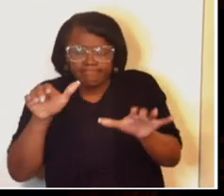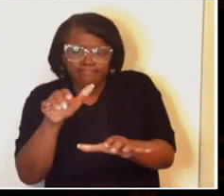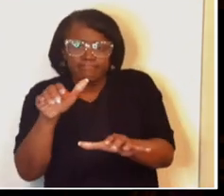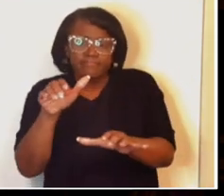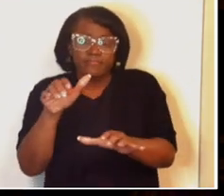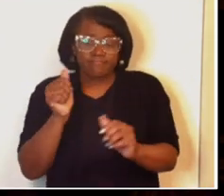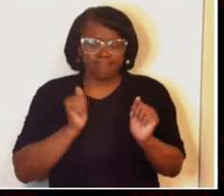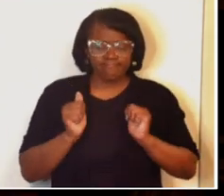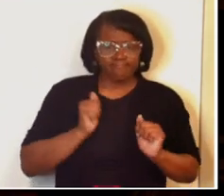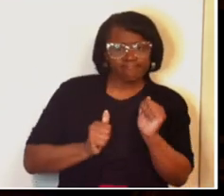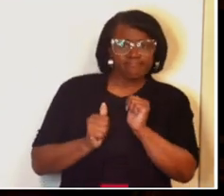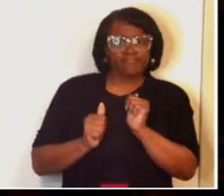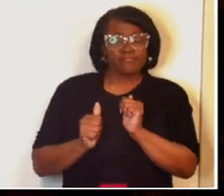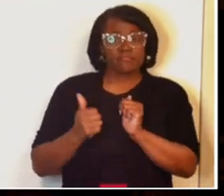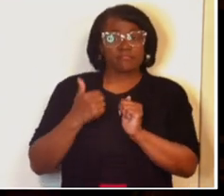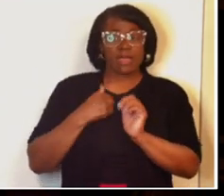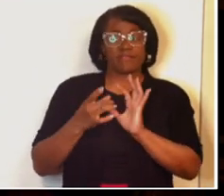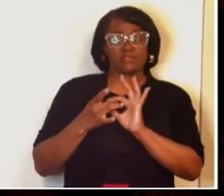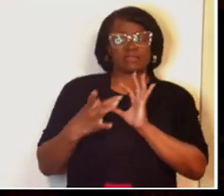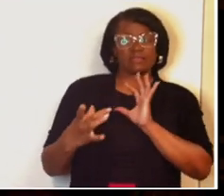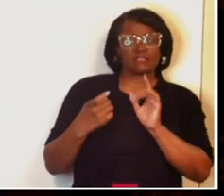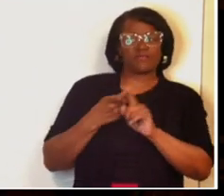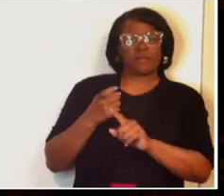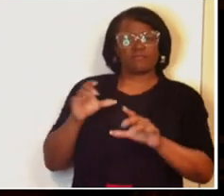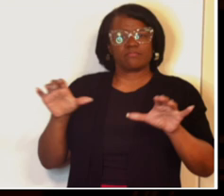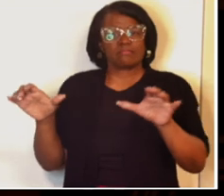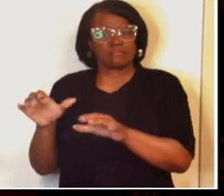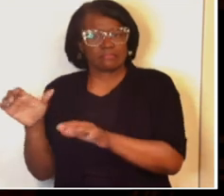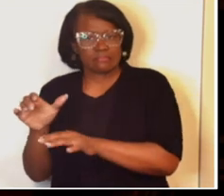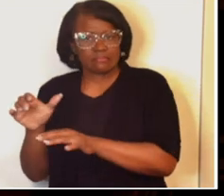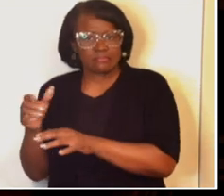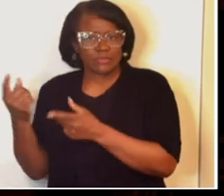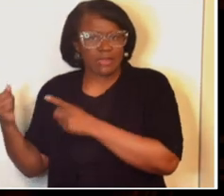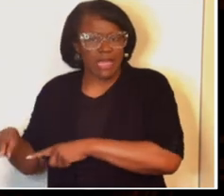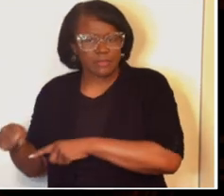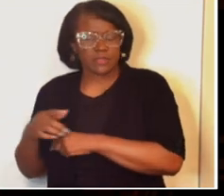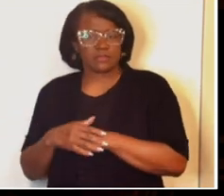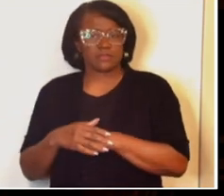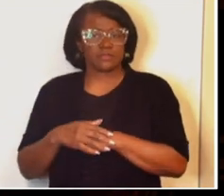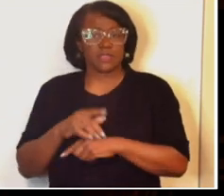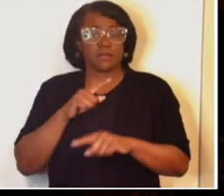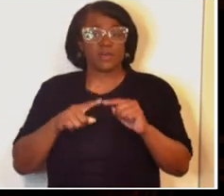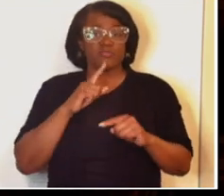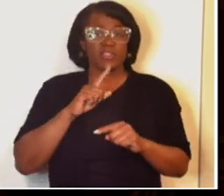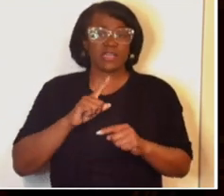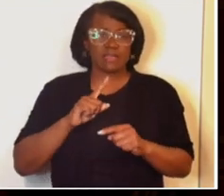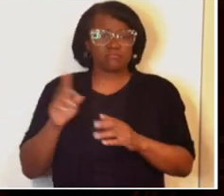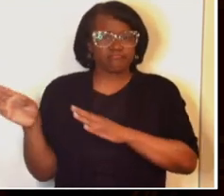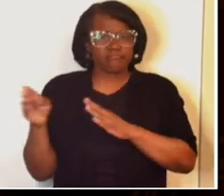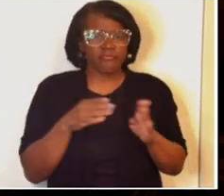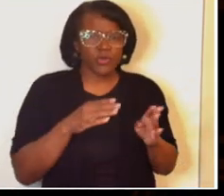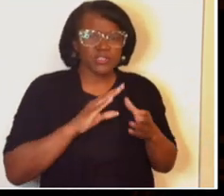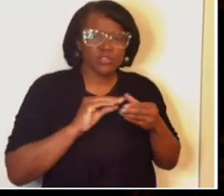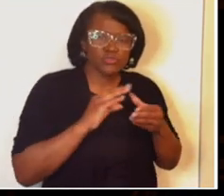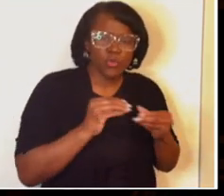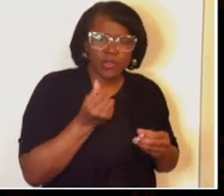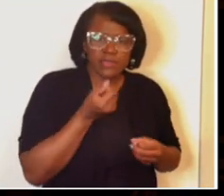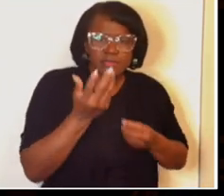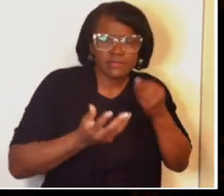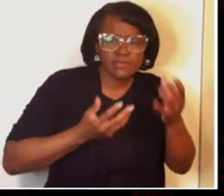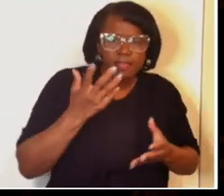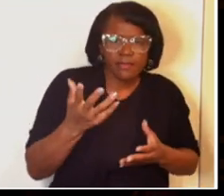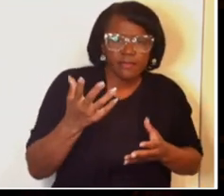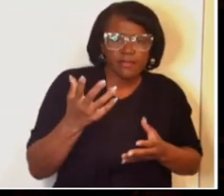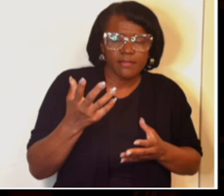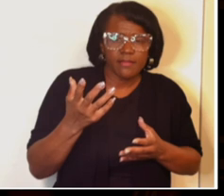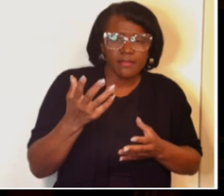welcome distance from the deed, and it moved the energy into the storytelling in my mind and away from my heart.